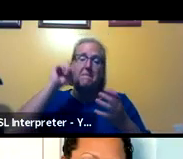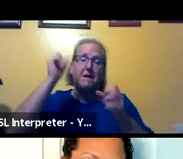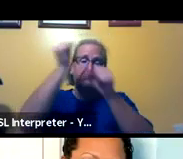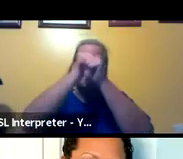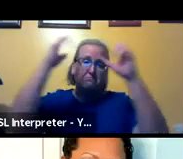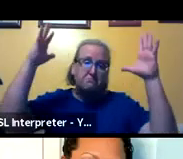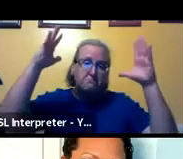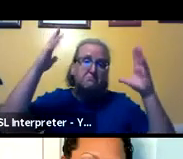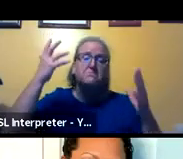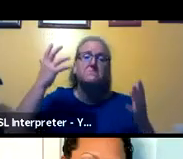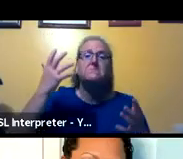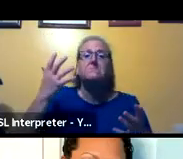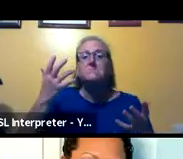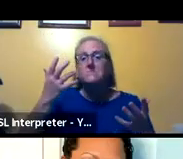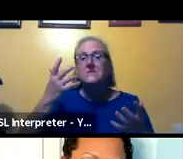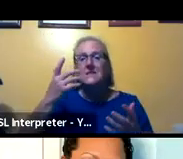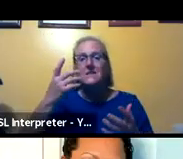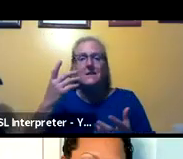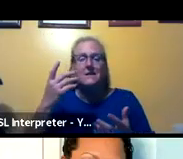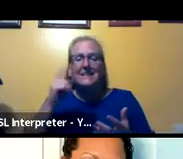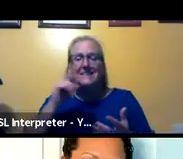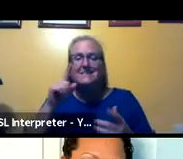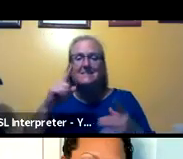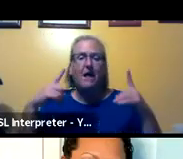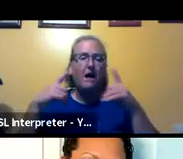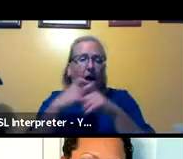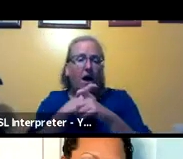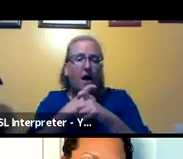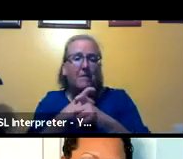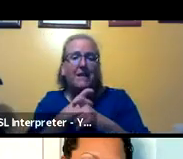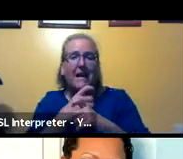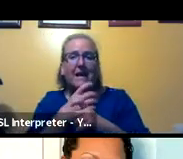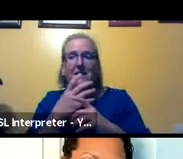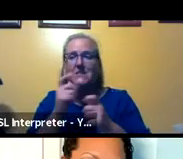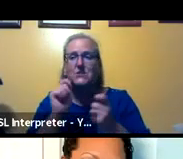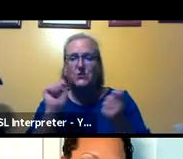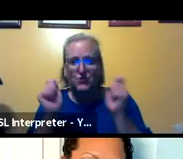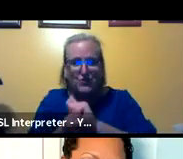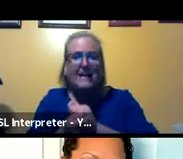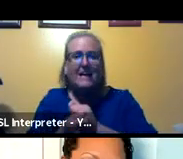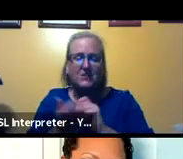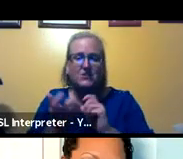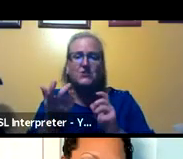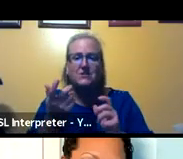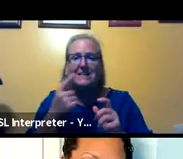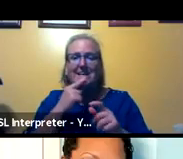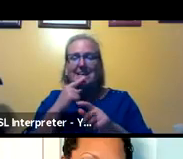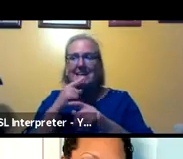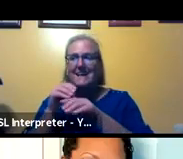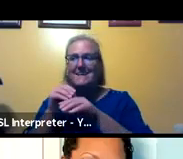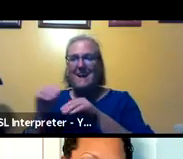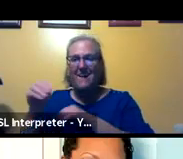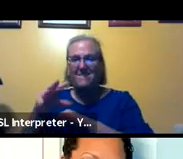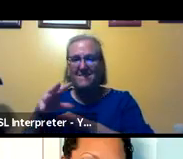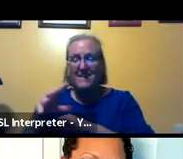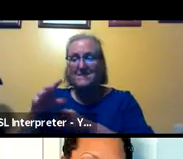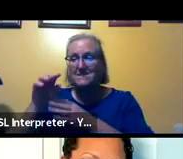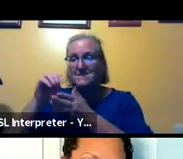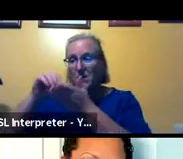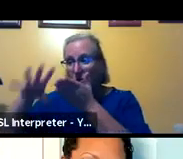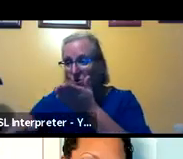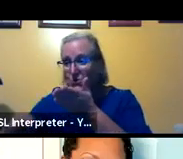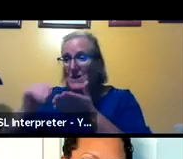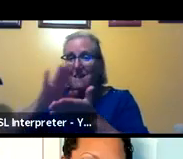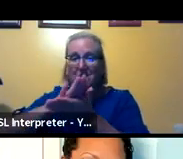plan viewpoint, because it's a very, very complicated change to make. It affects not only the students and the schools, but